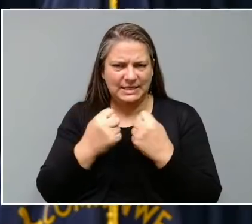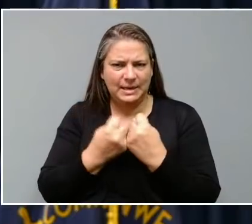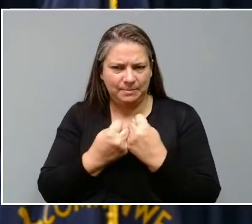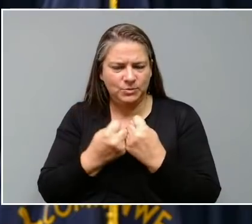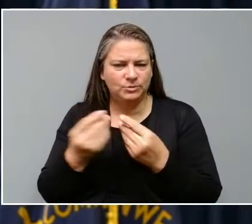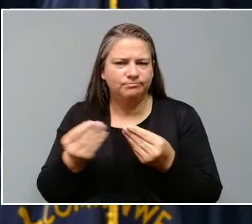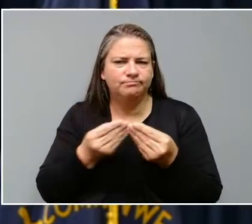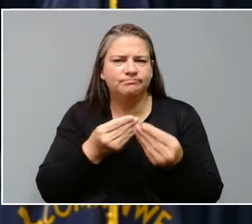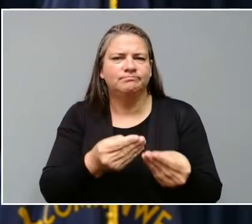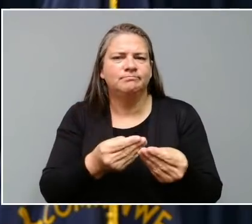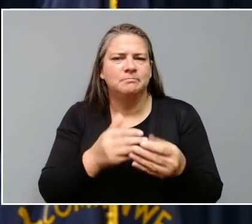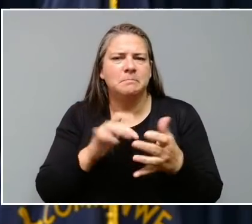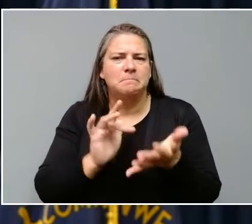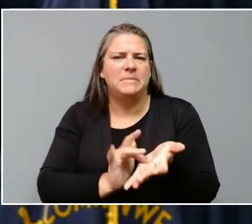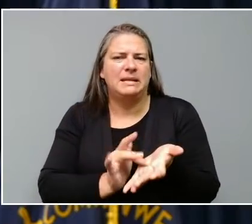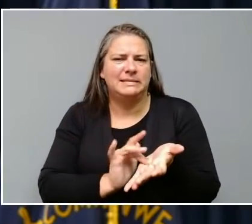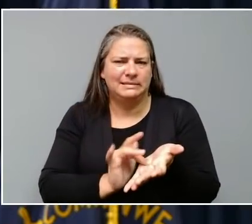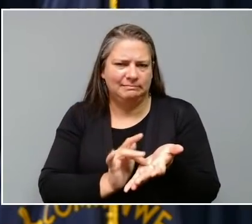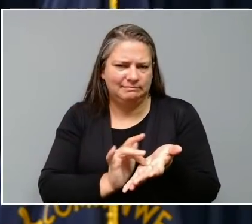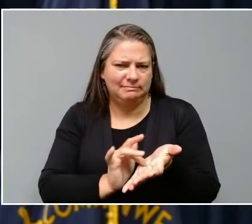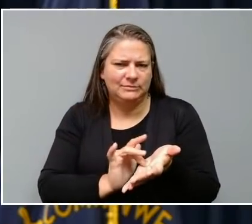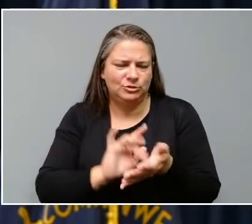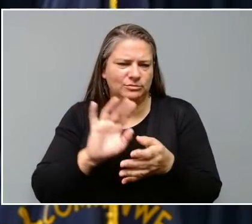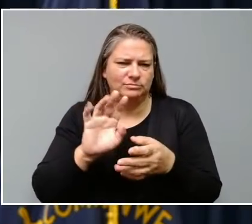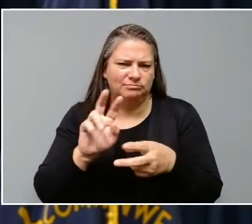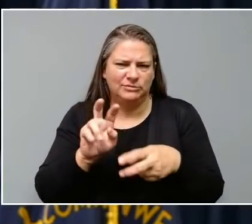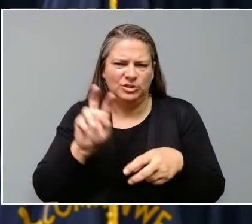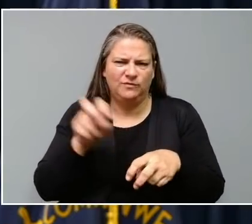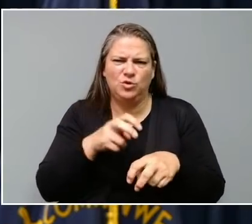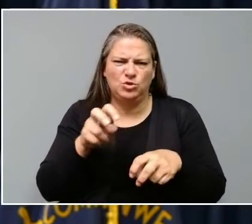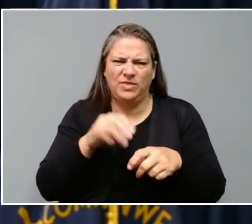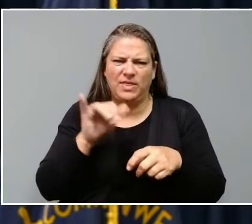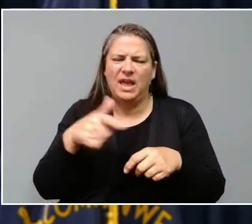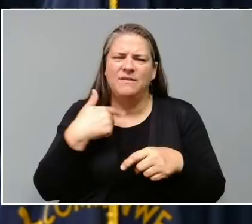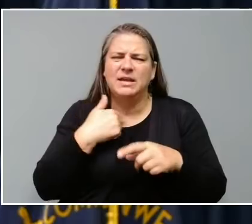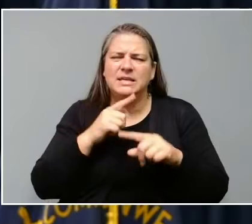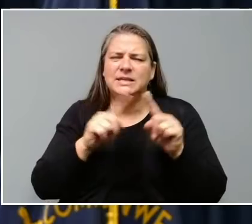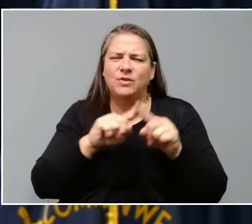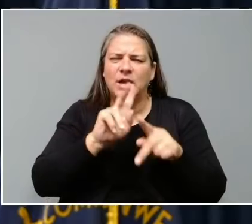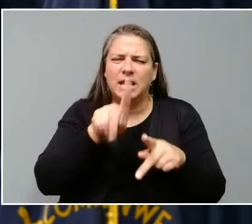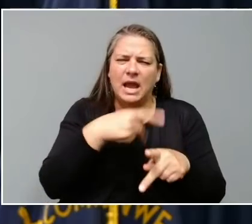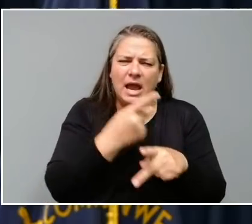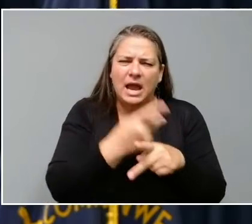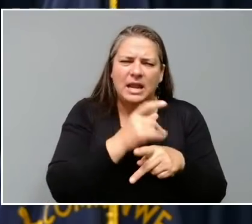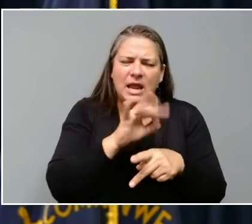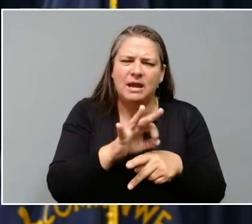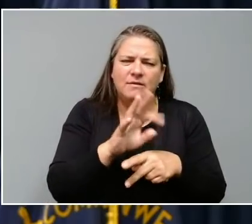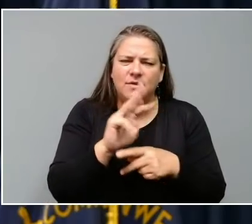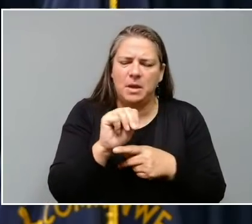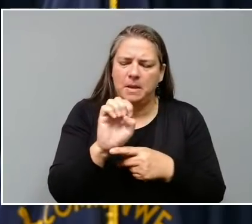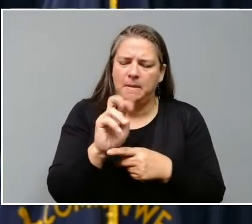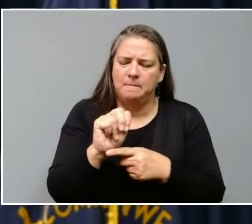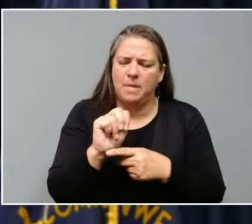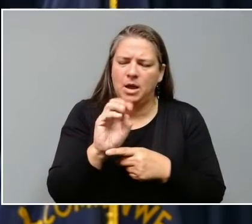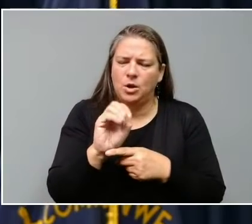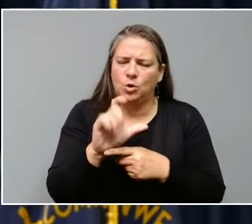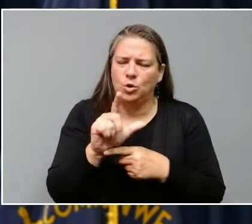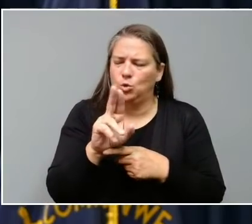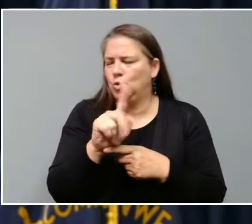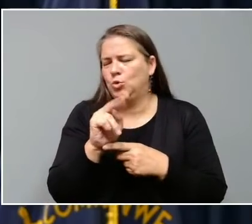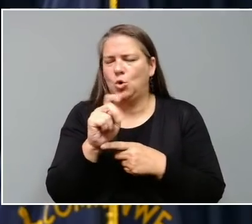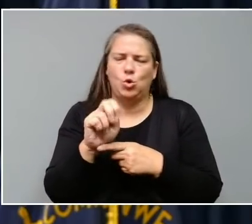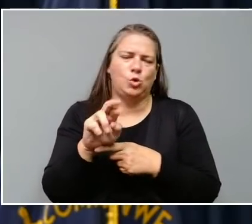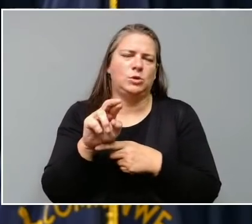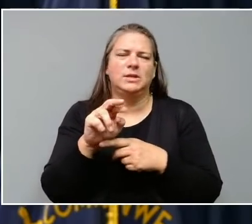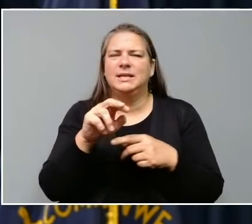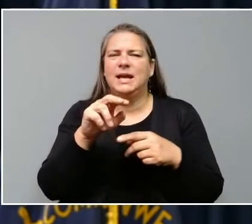subcutaneously. We chose this type. There are multiple types of monoclonal teams that FEMA can provide because we think